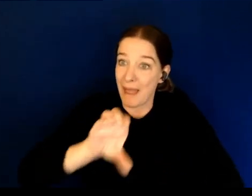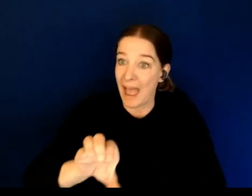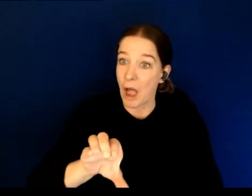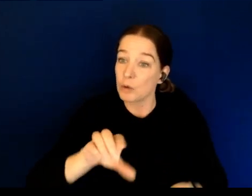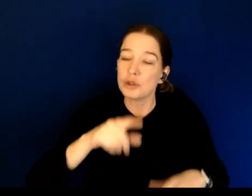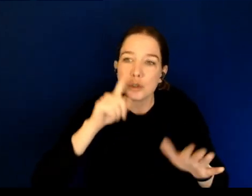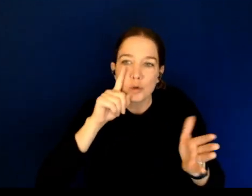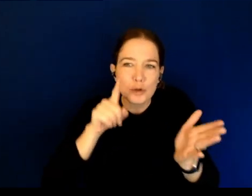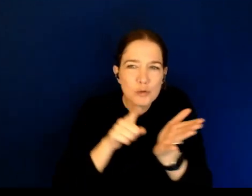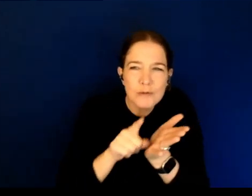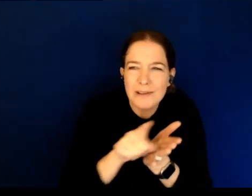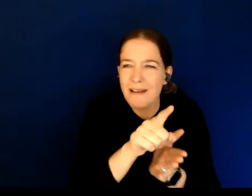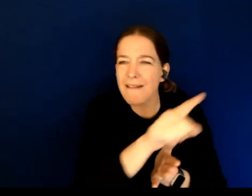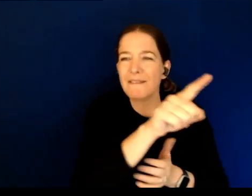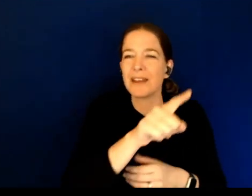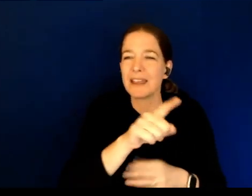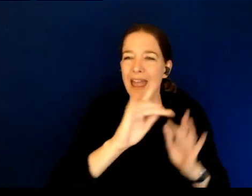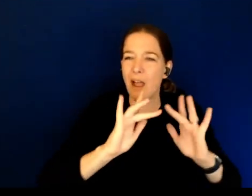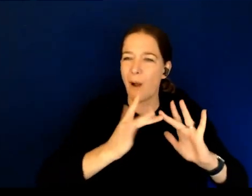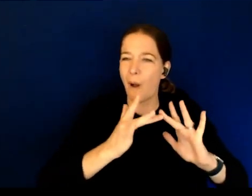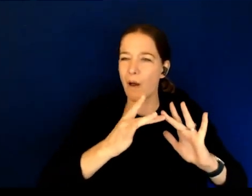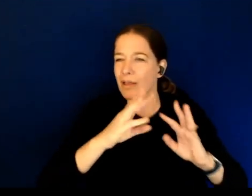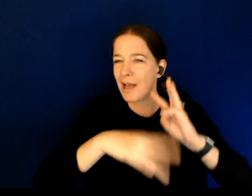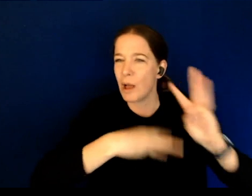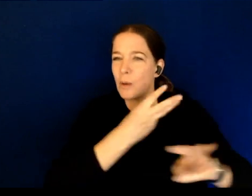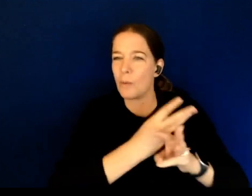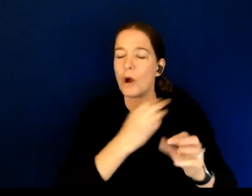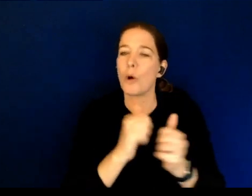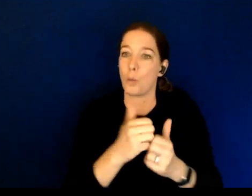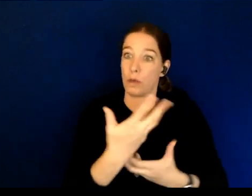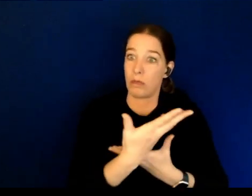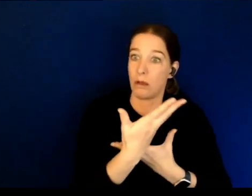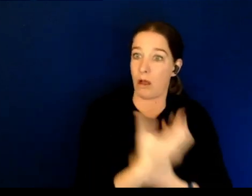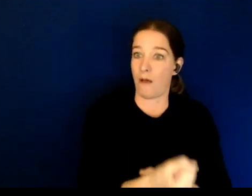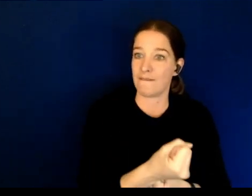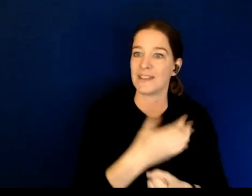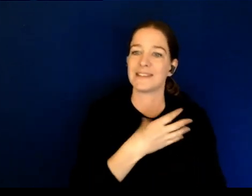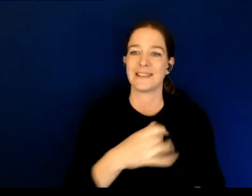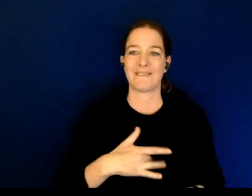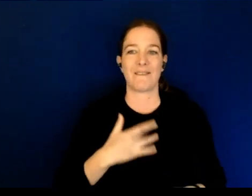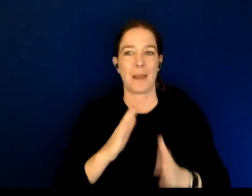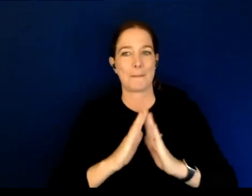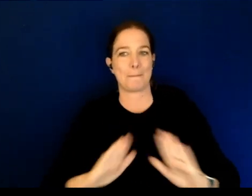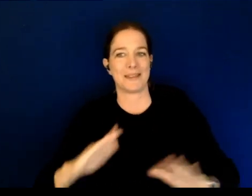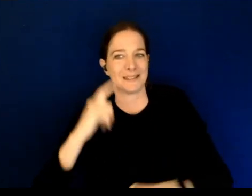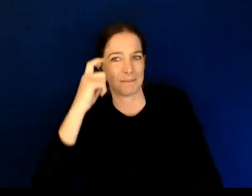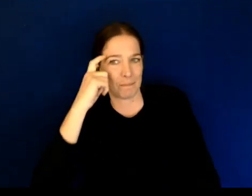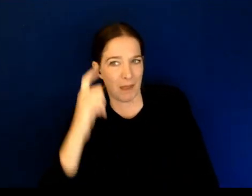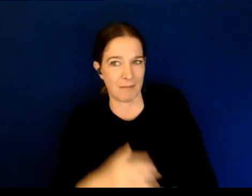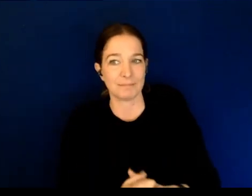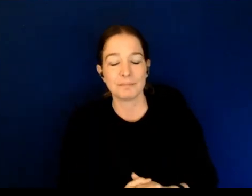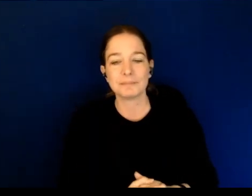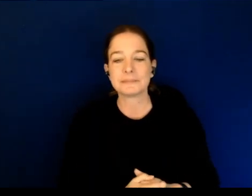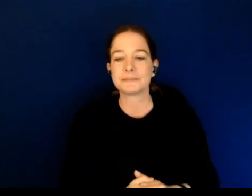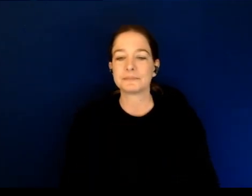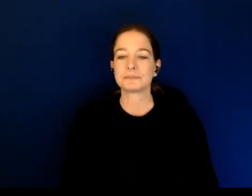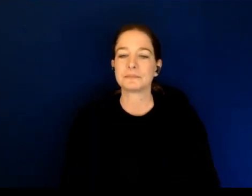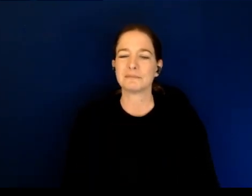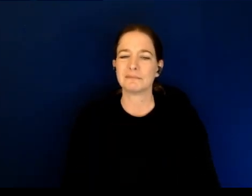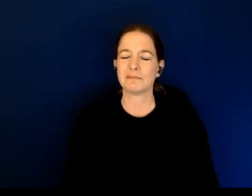you to navigate the digital realm with confidence and peace of mind.